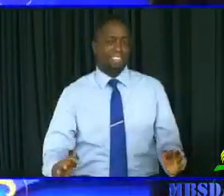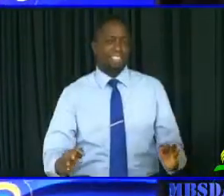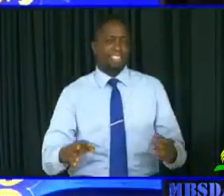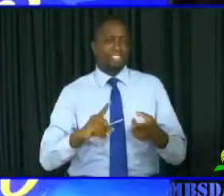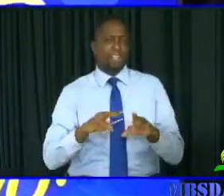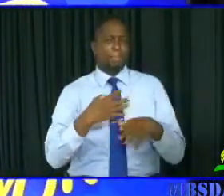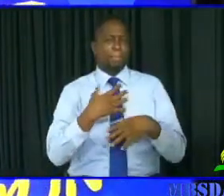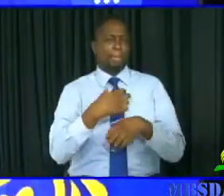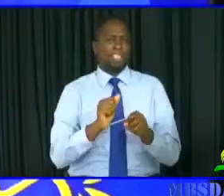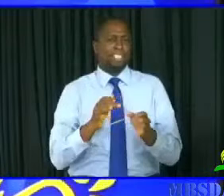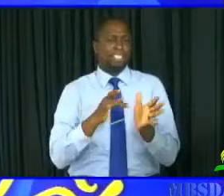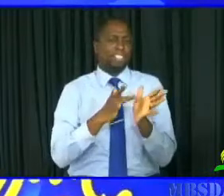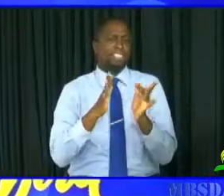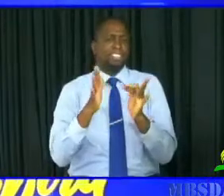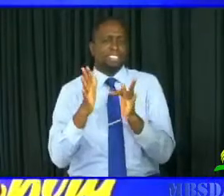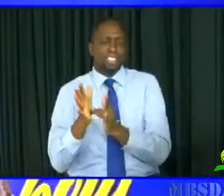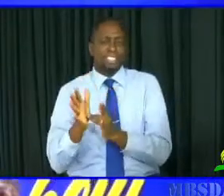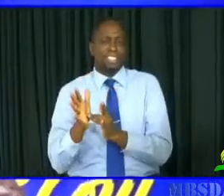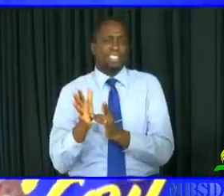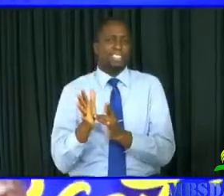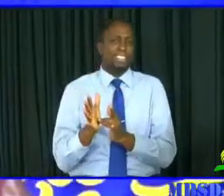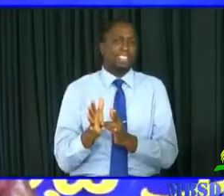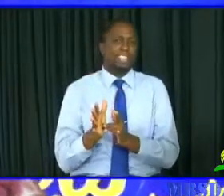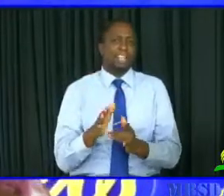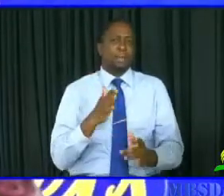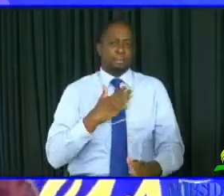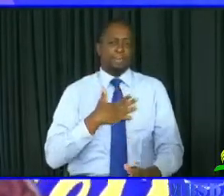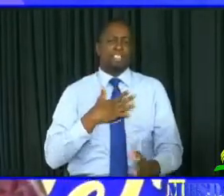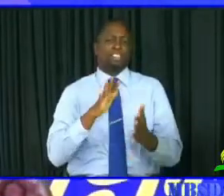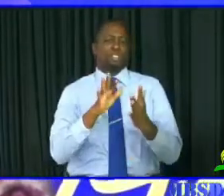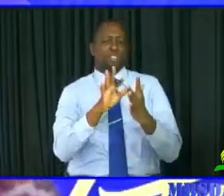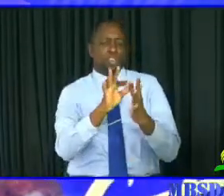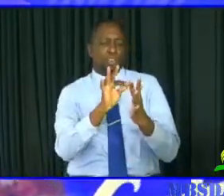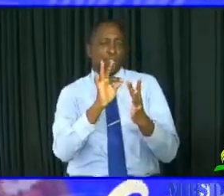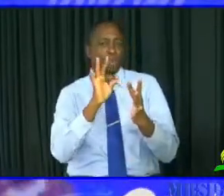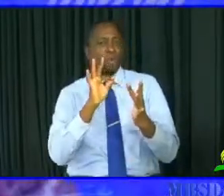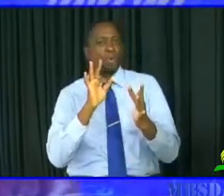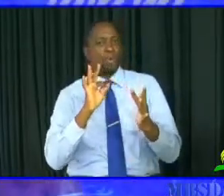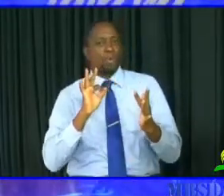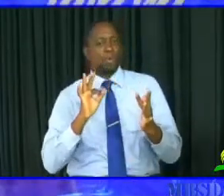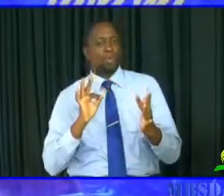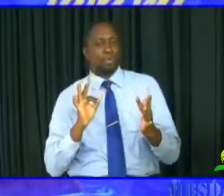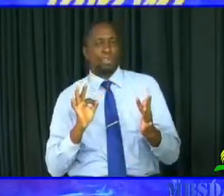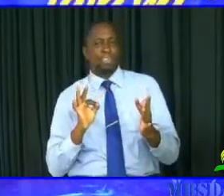decided to make Jesus my